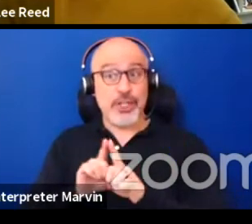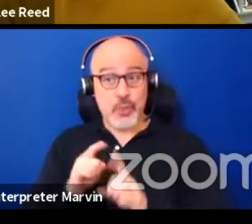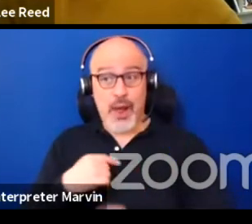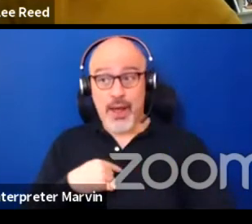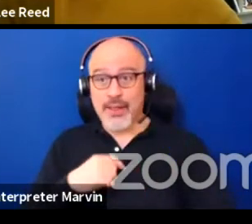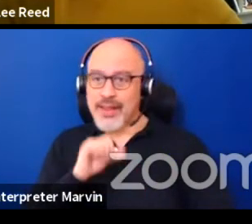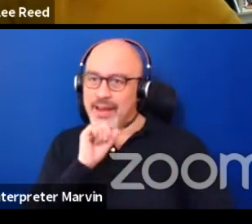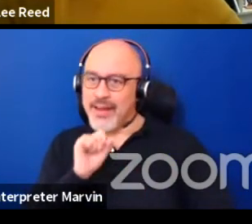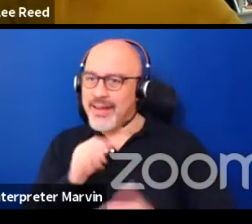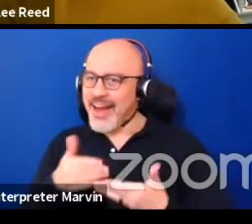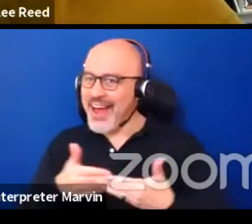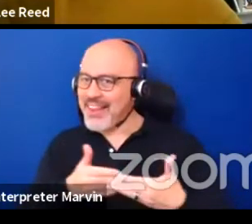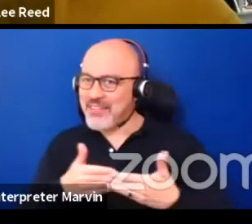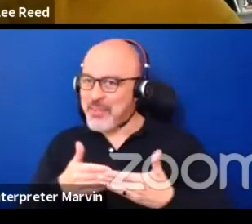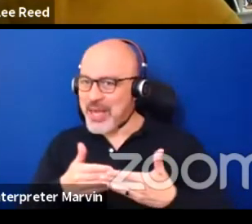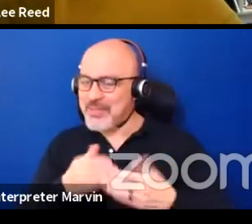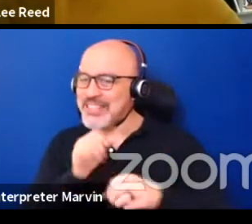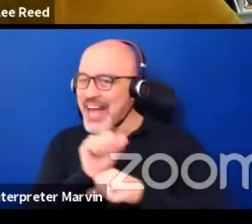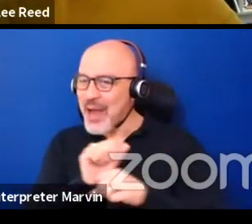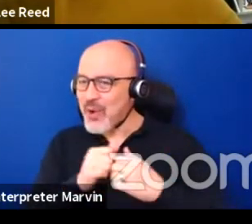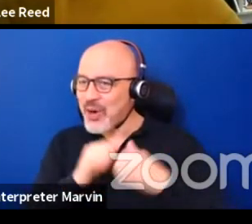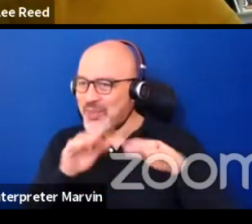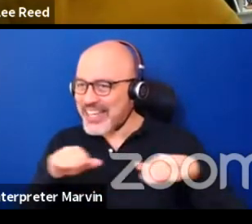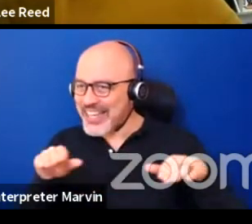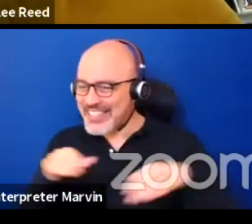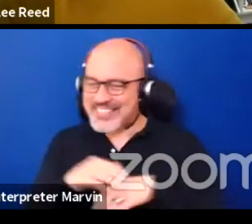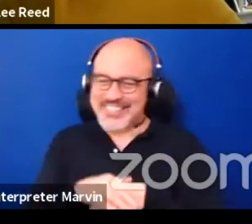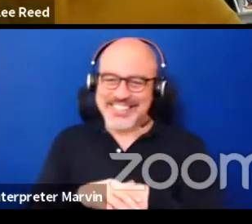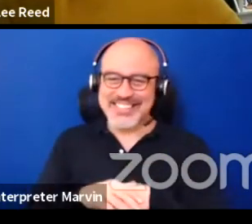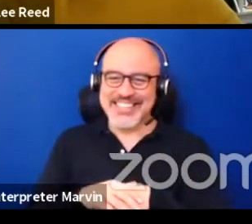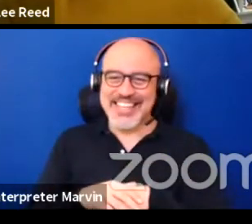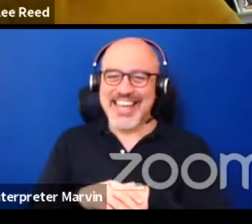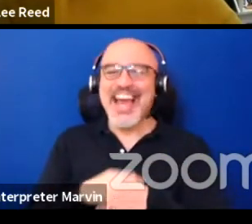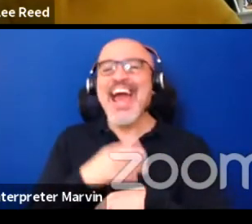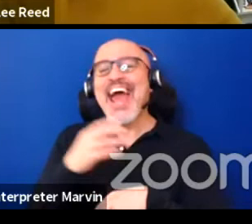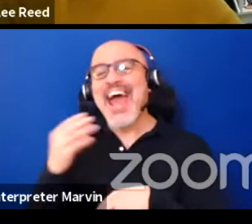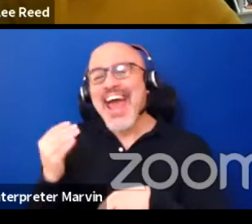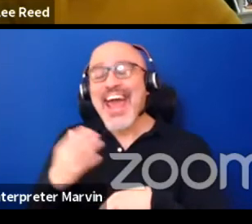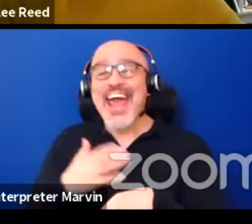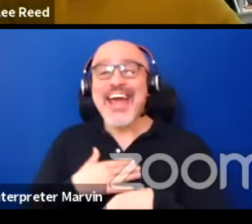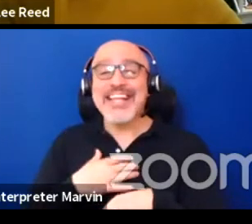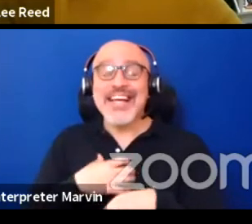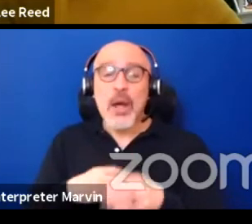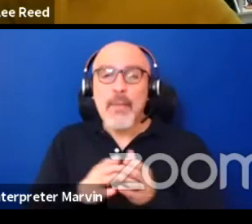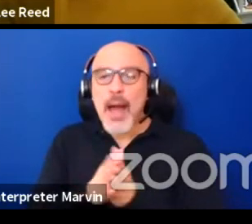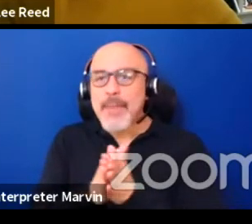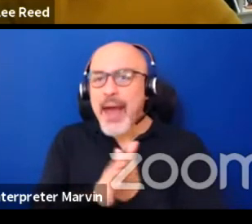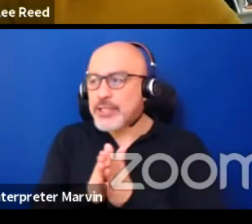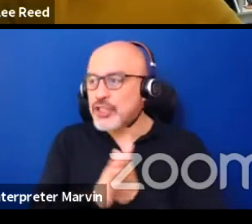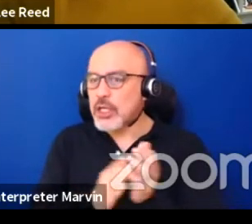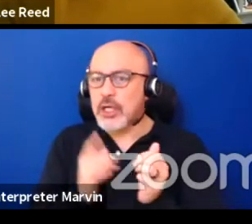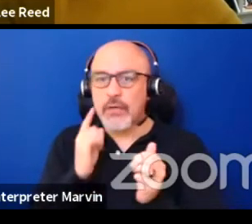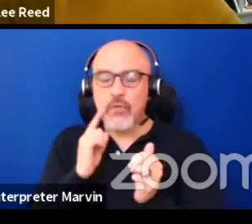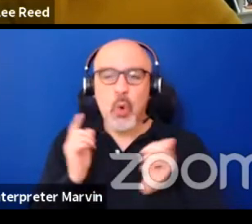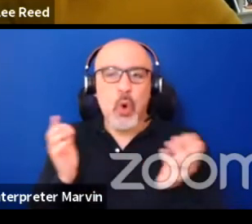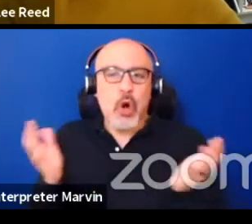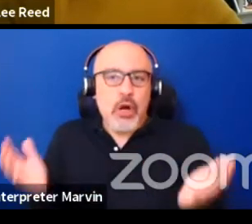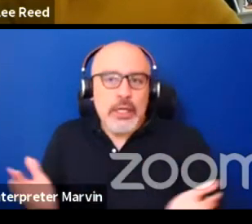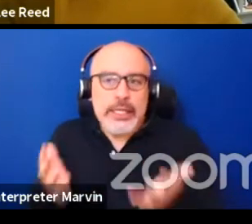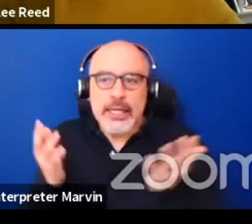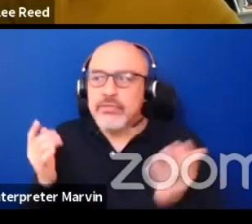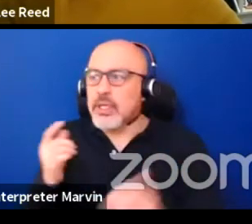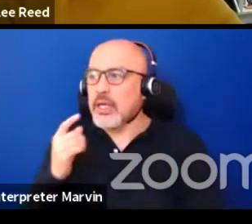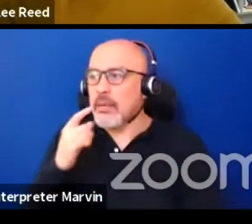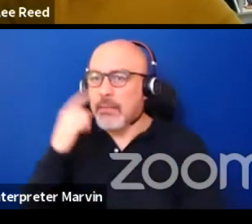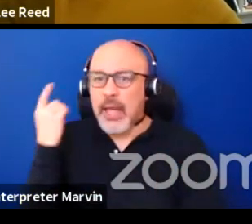the babies. I work with the kids. And my passion for lifting Black